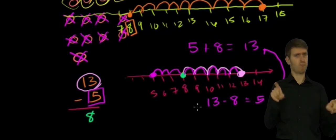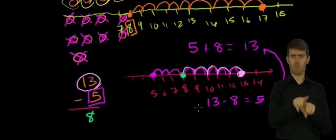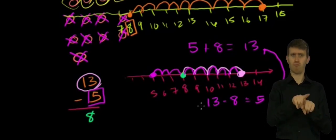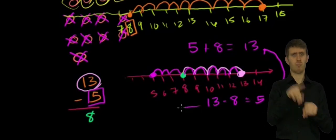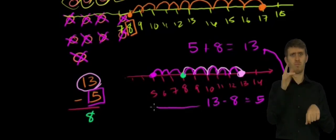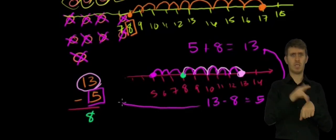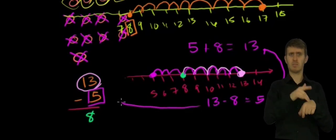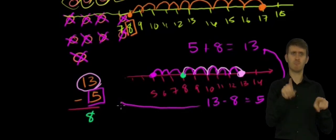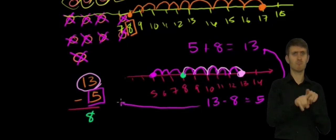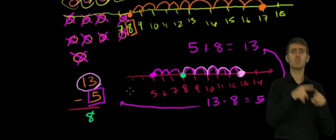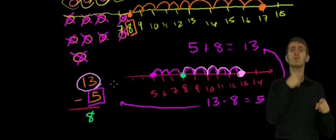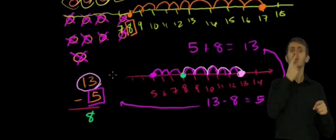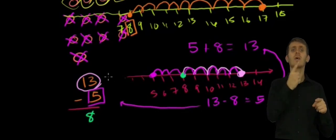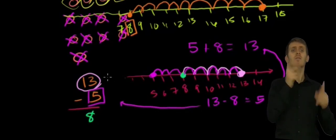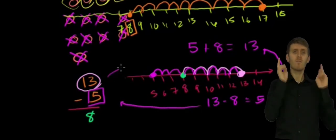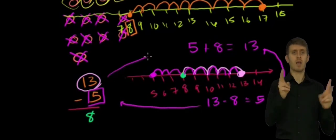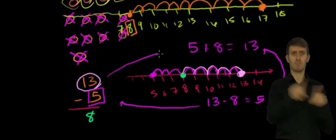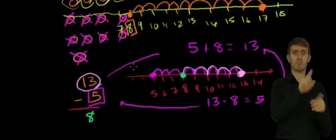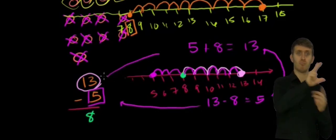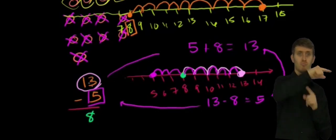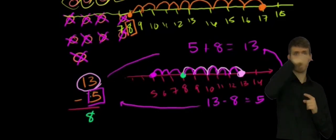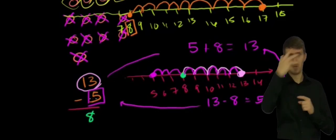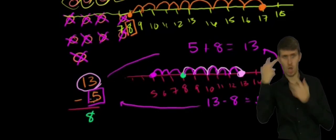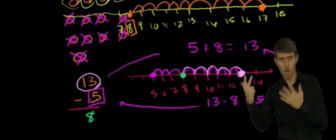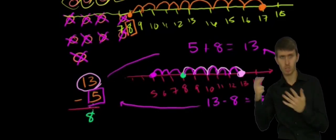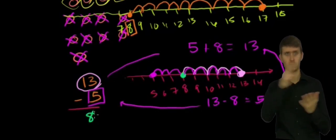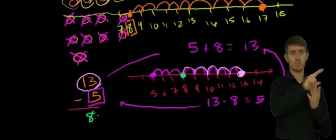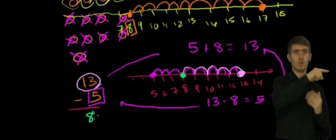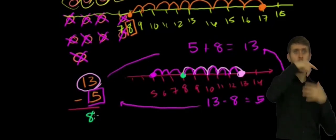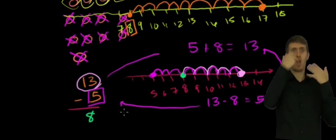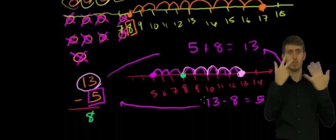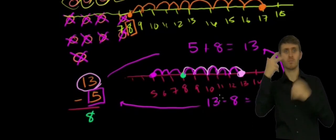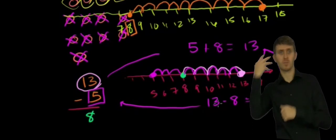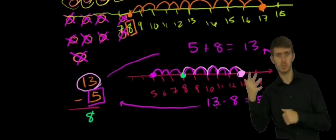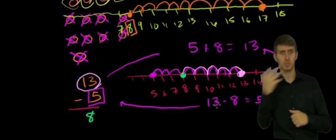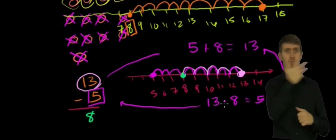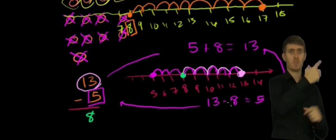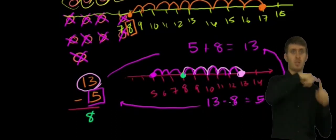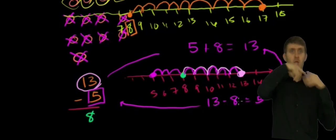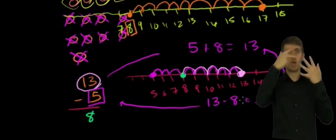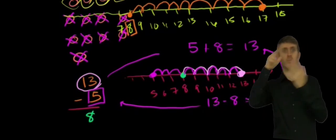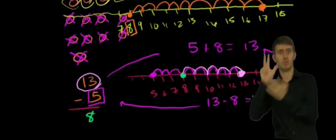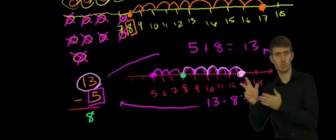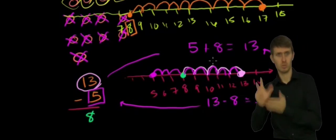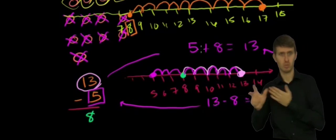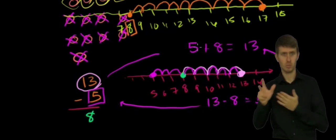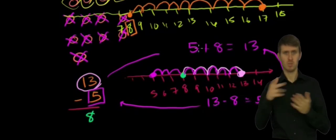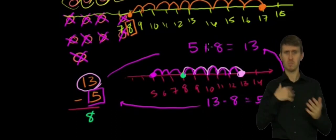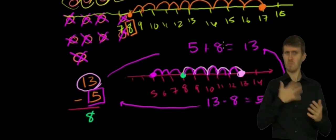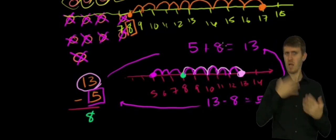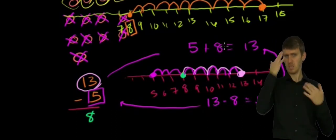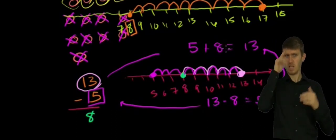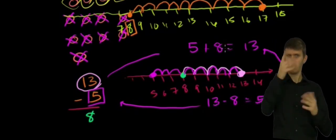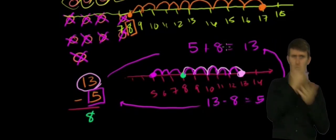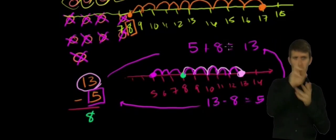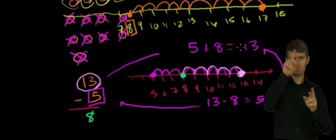are on some level telling me the exact same thing, that the difference between 13 and 5 is 8. The difference between 13 and 8 is 5. 5